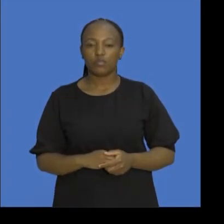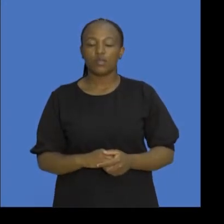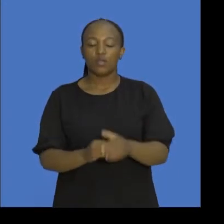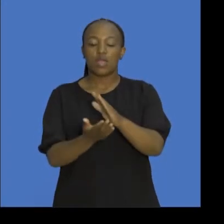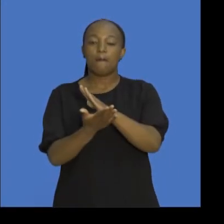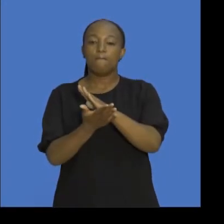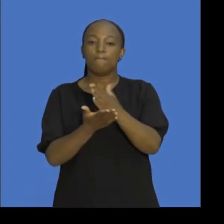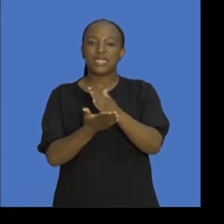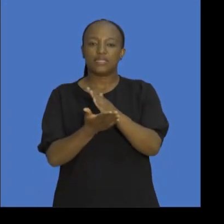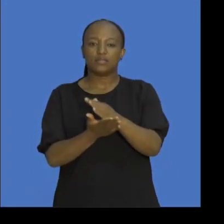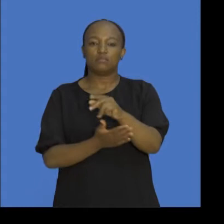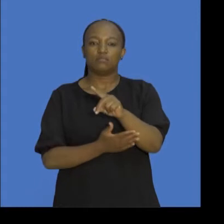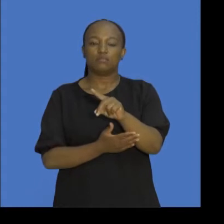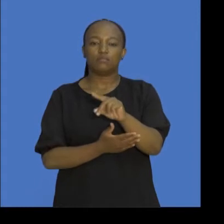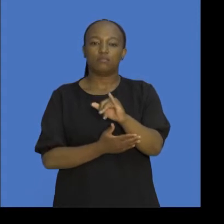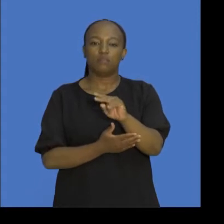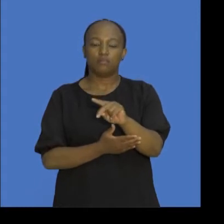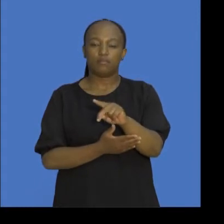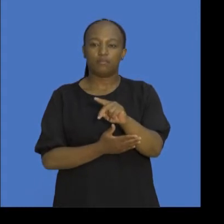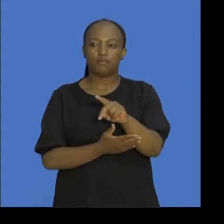the midpoint? The midpoint for this will be